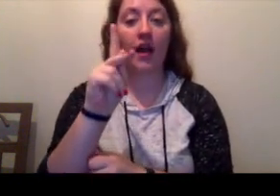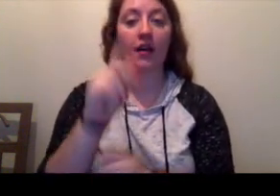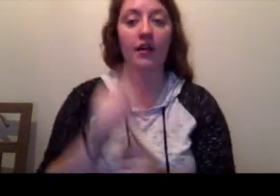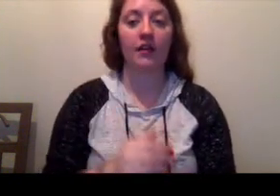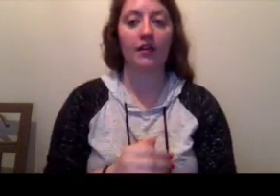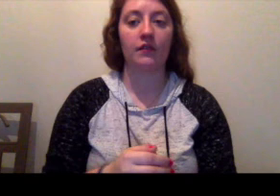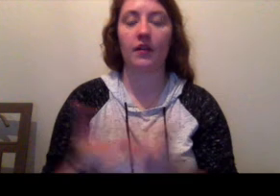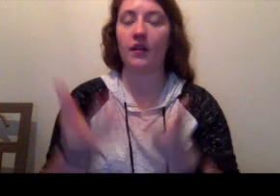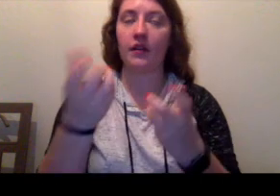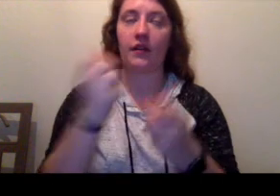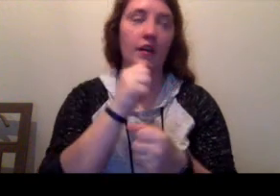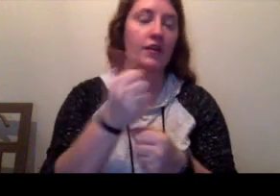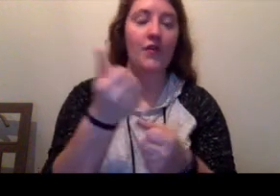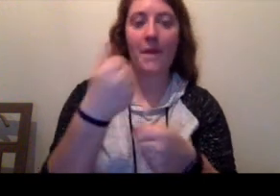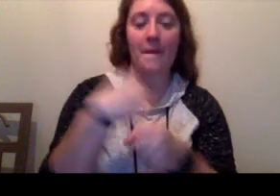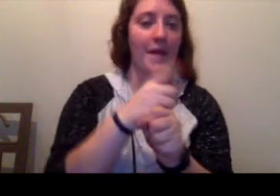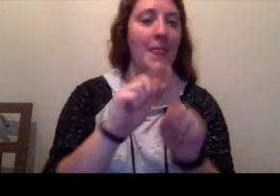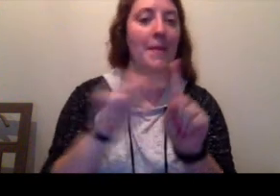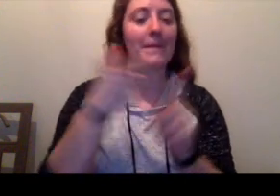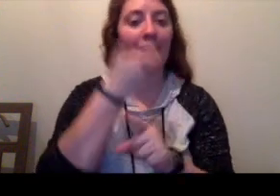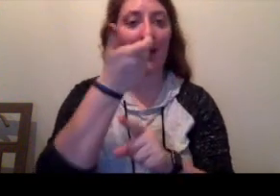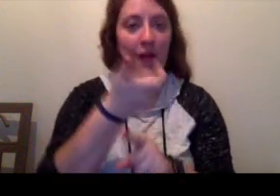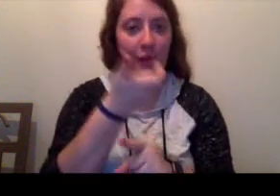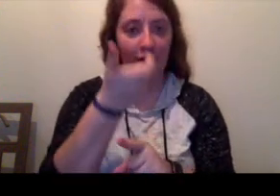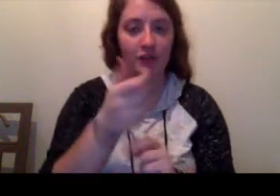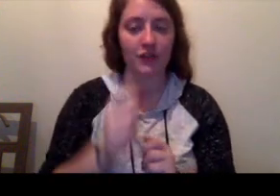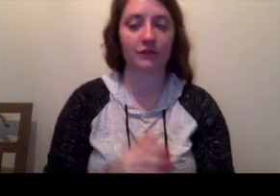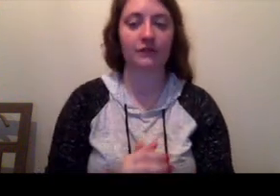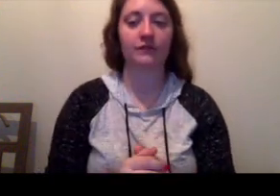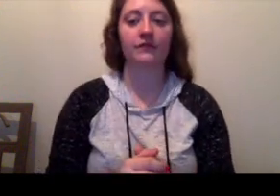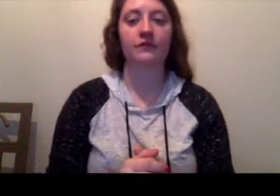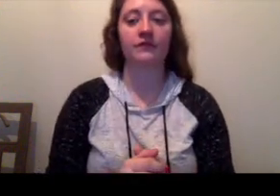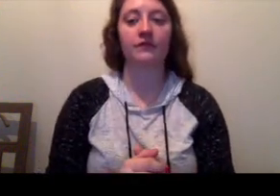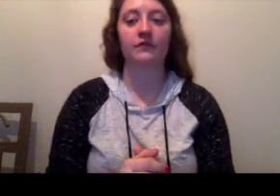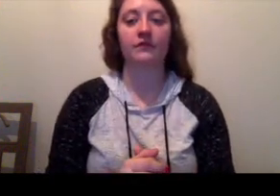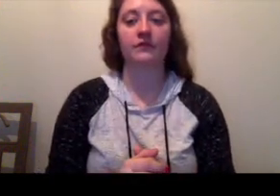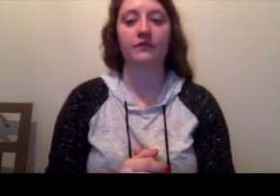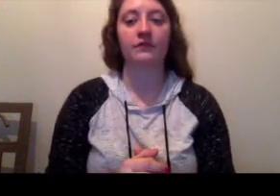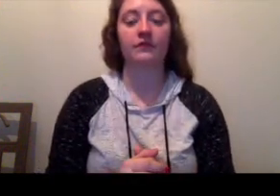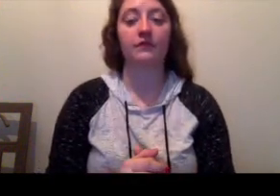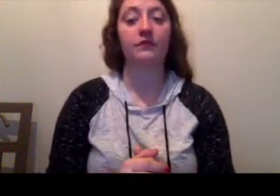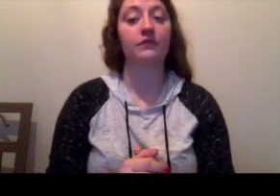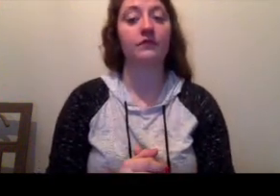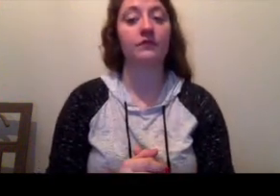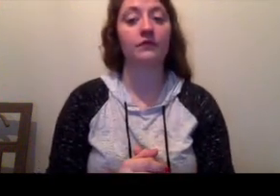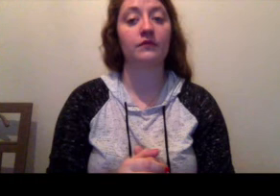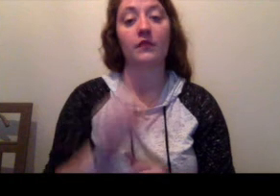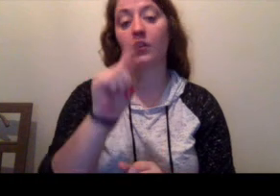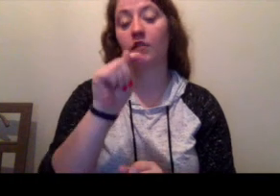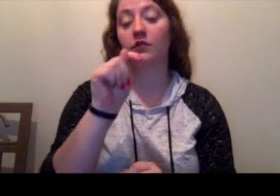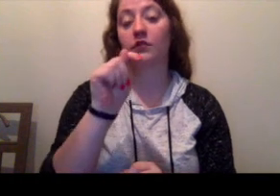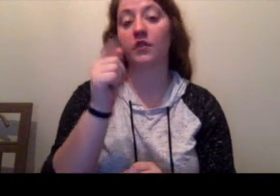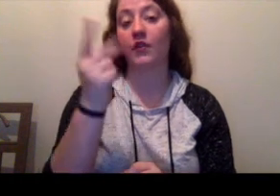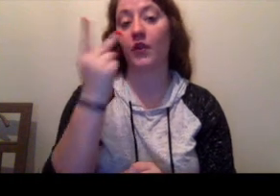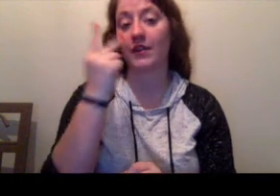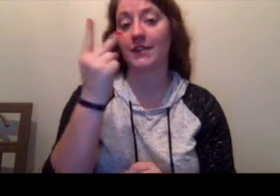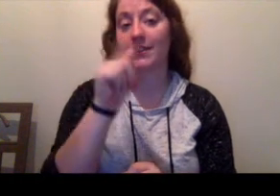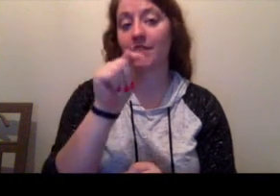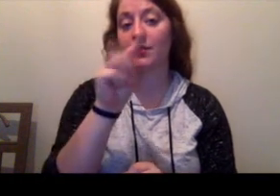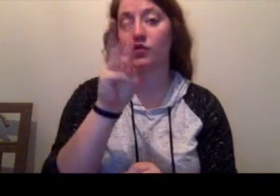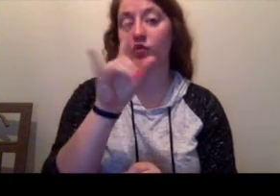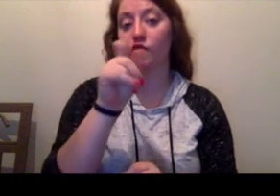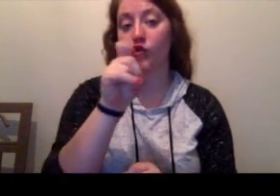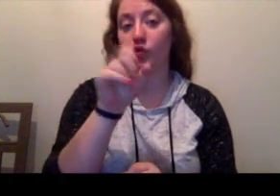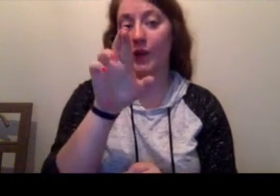make videos, but I watch videos. I'm on TikTok. I watch Twitter, or I go on